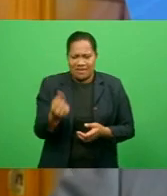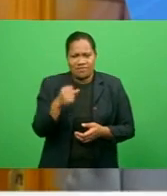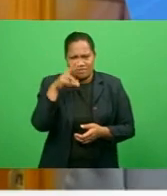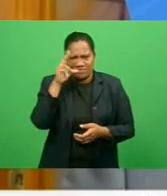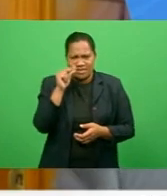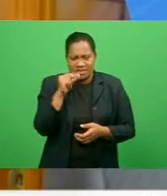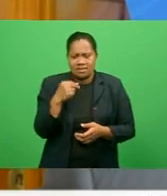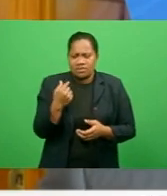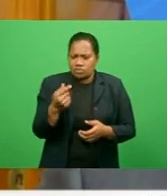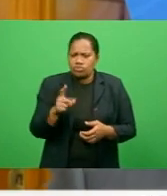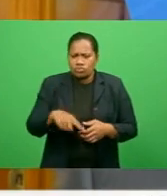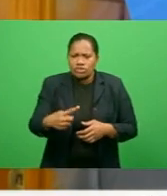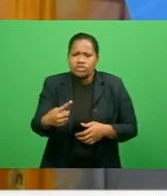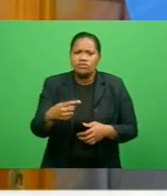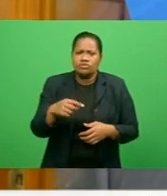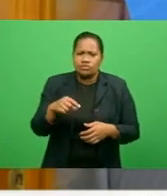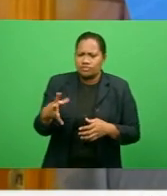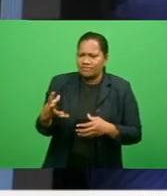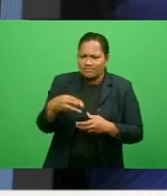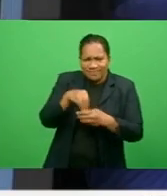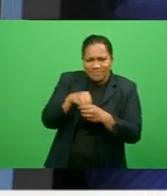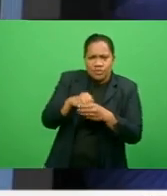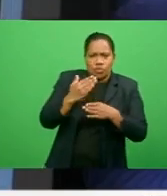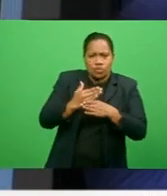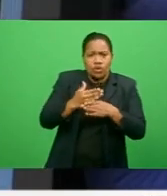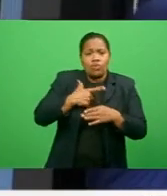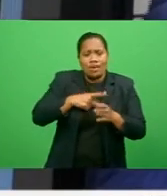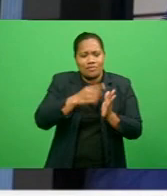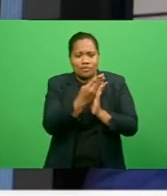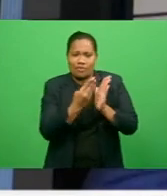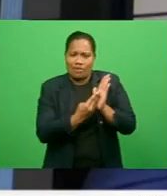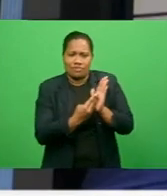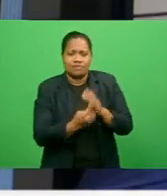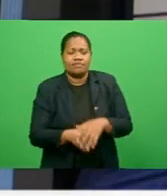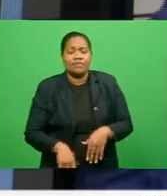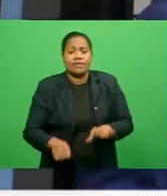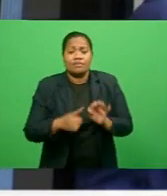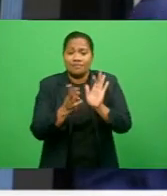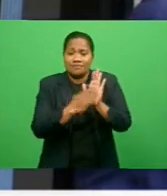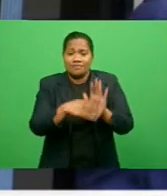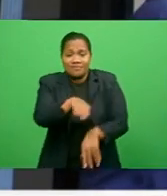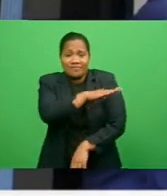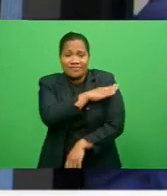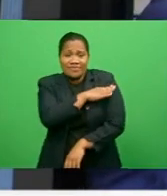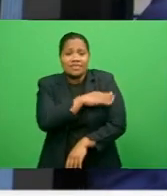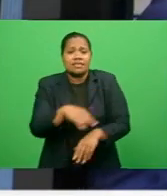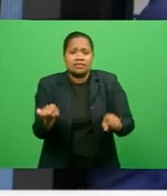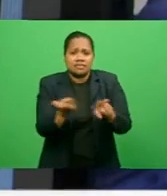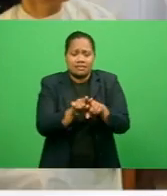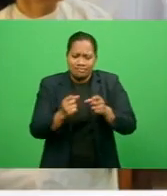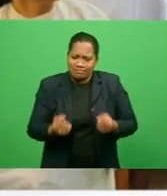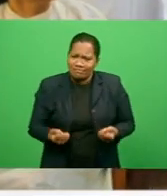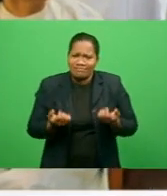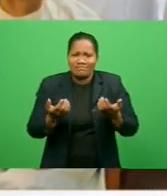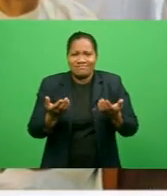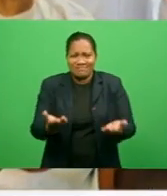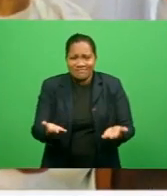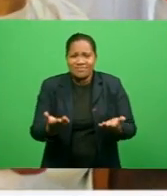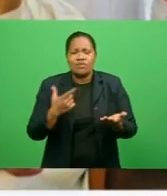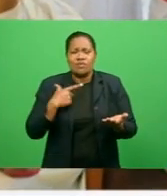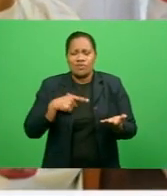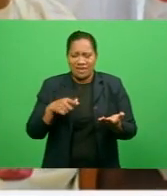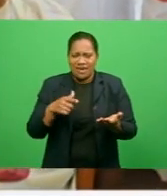employing them because of the budget appropriation that's been given. Prime Minister Vurenge Bainimarama has also paid tribute to the efforts of health